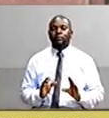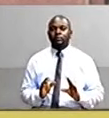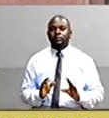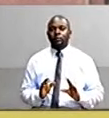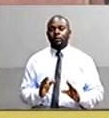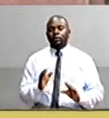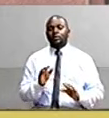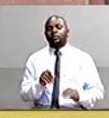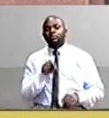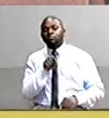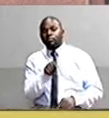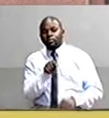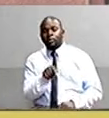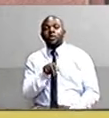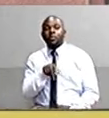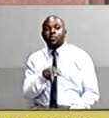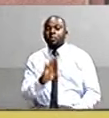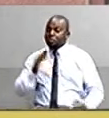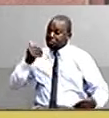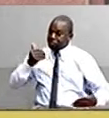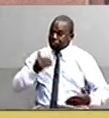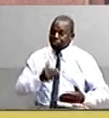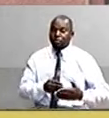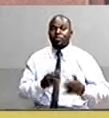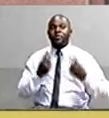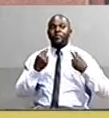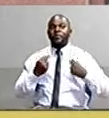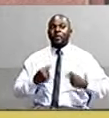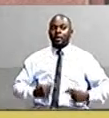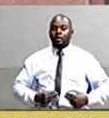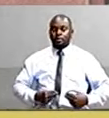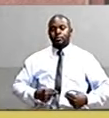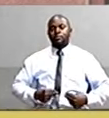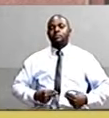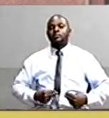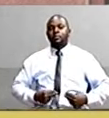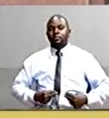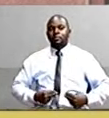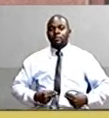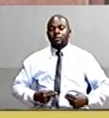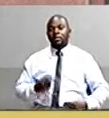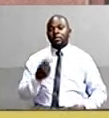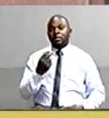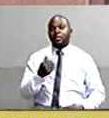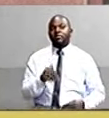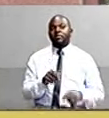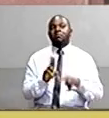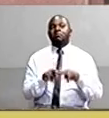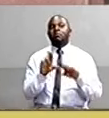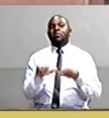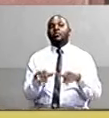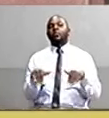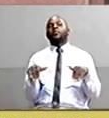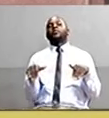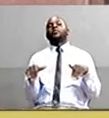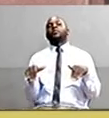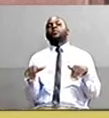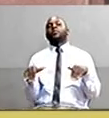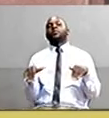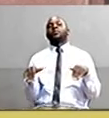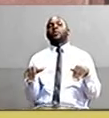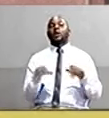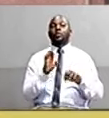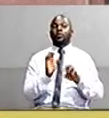Because this walking really is good for health. Yes. When you sit in those offices of